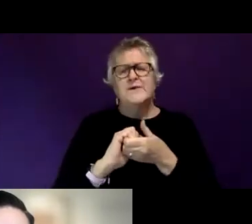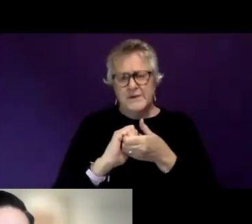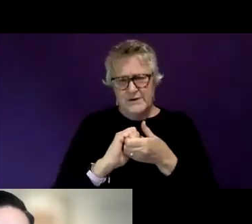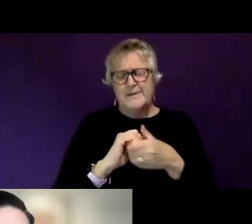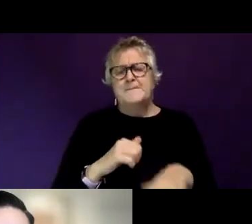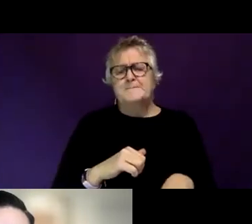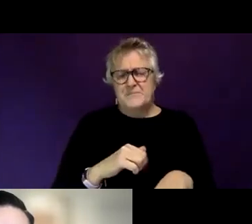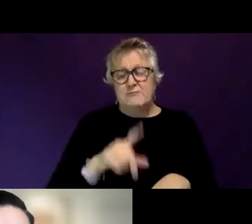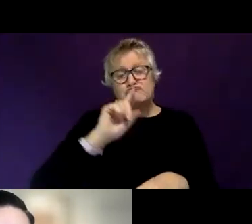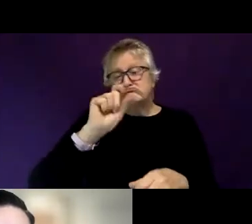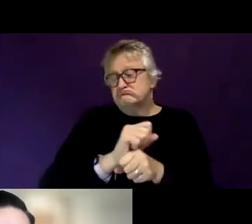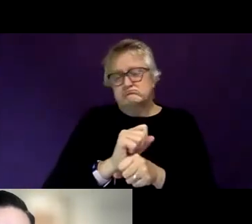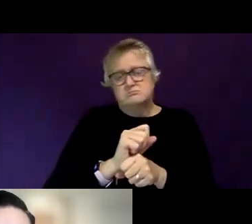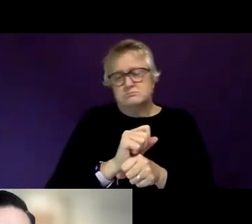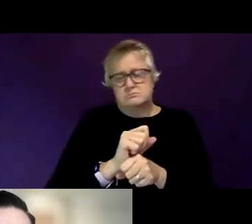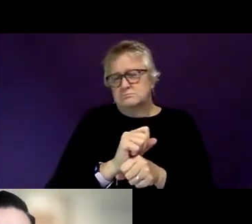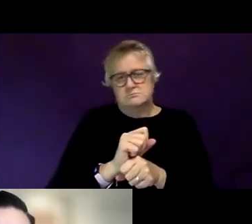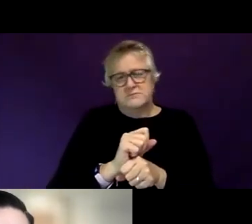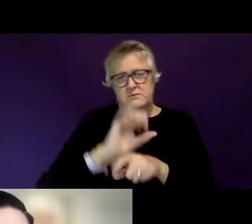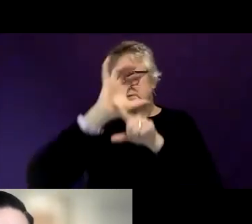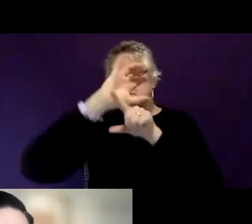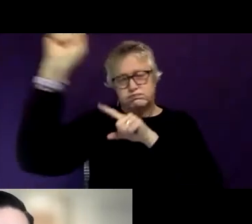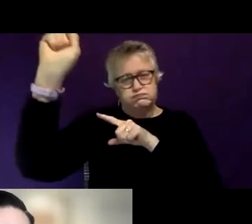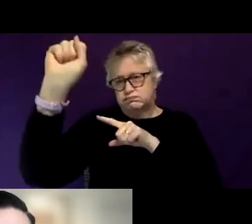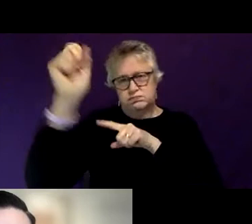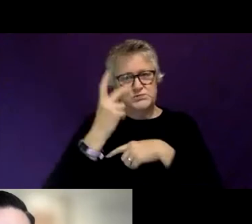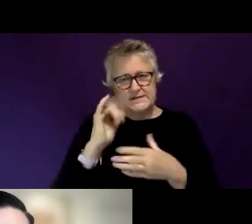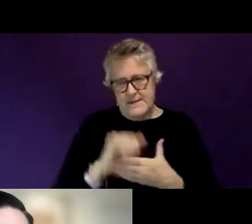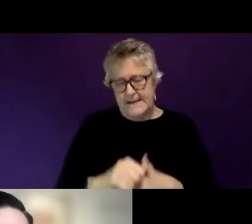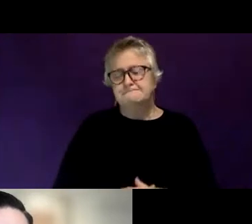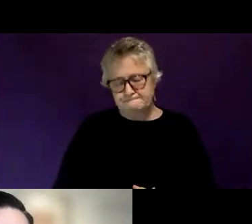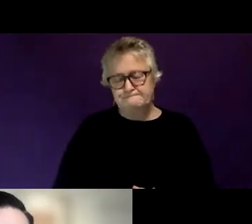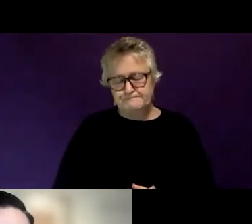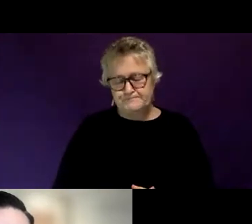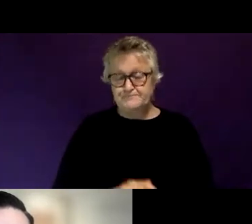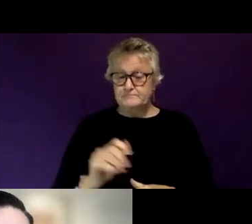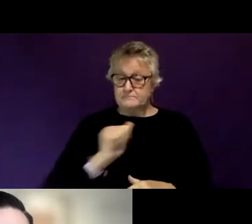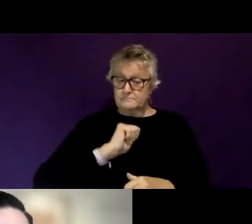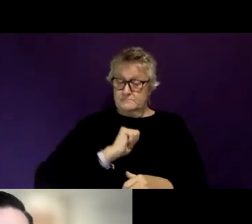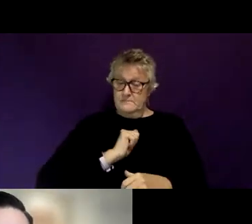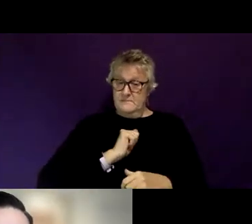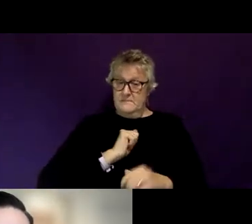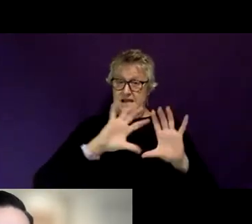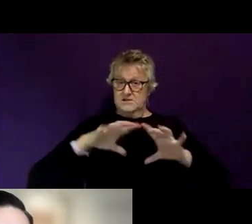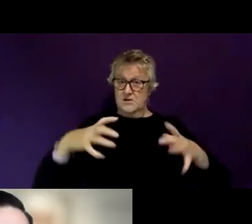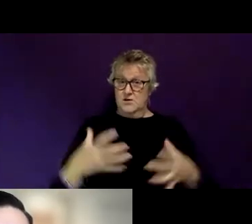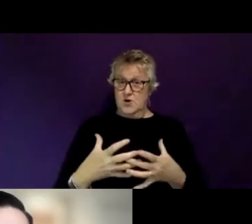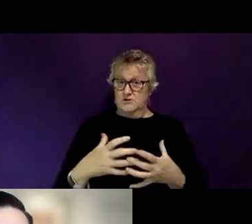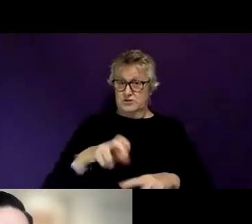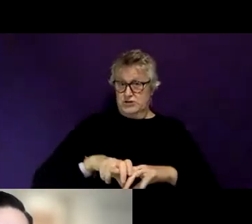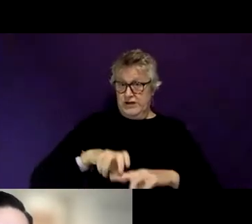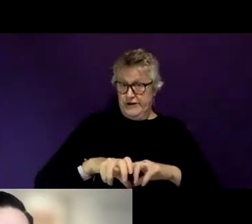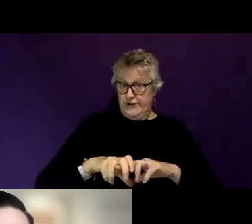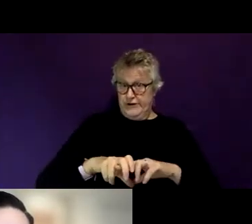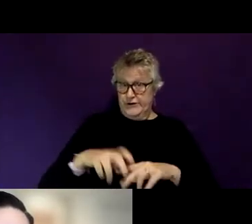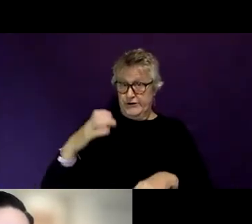it was truly like awe-inspiring to see that. As caucus chair, one of the exciting things that I mentioned in my opening is